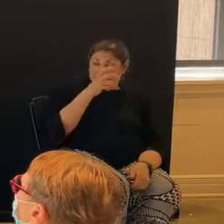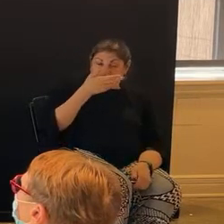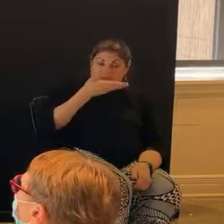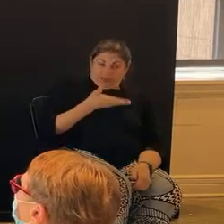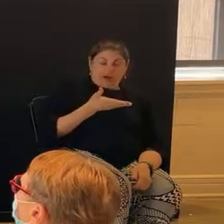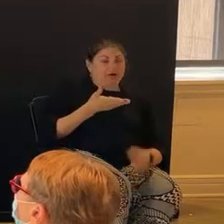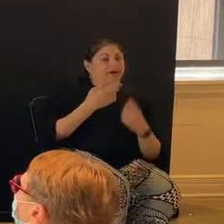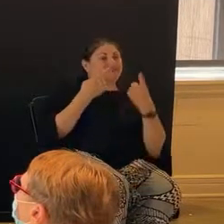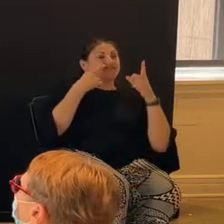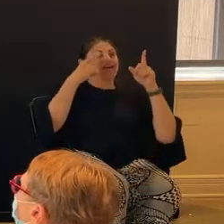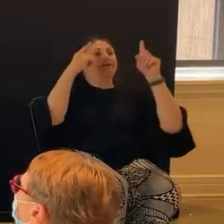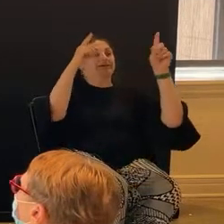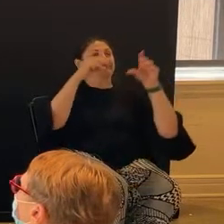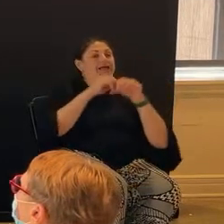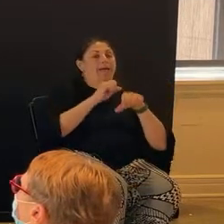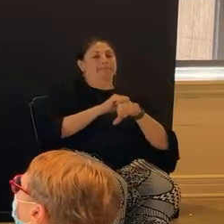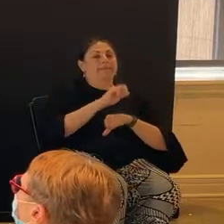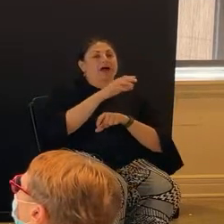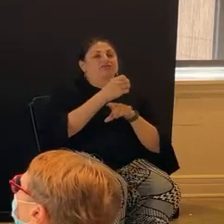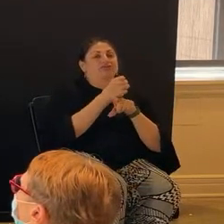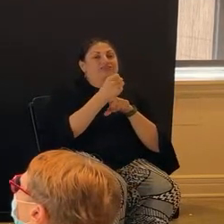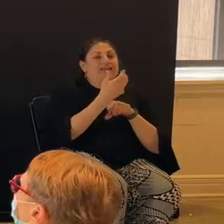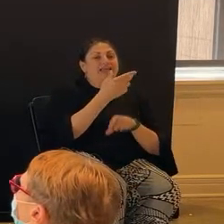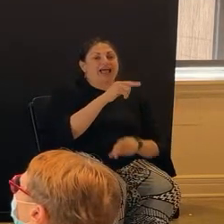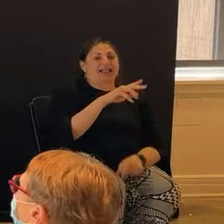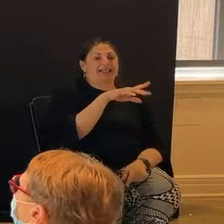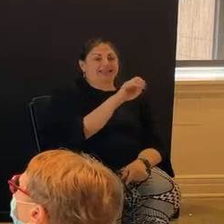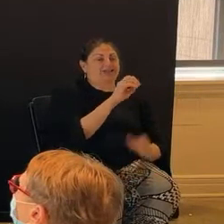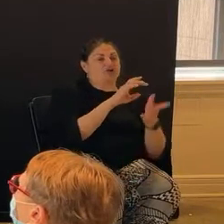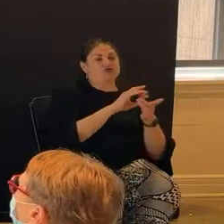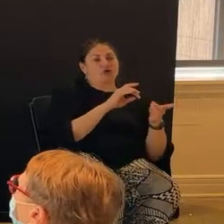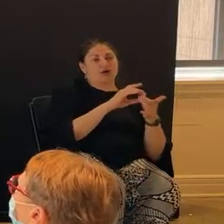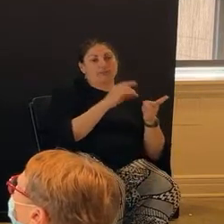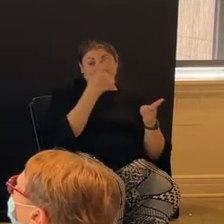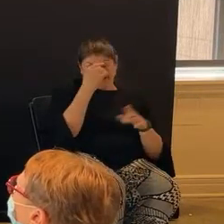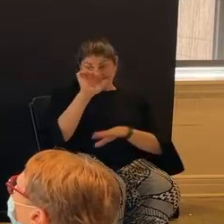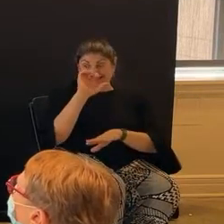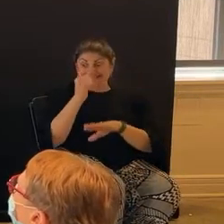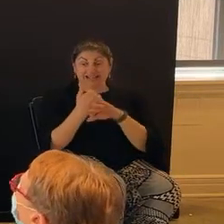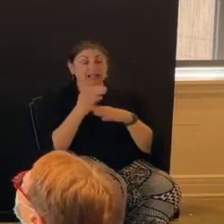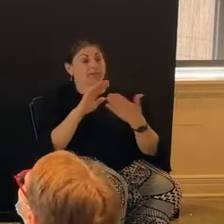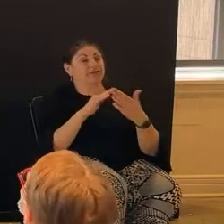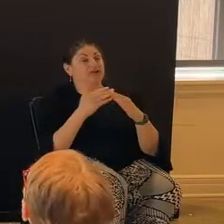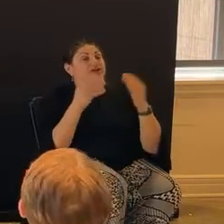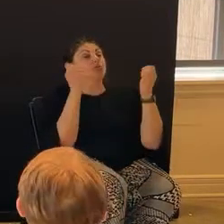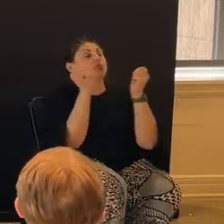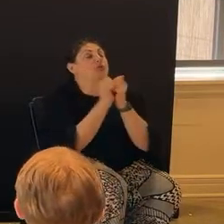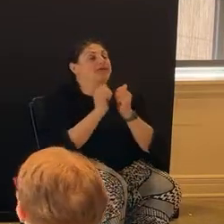in Mount St. Helens lore because they established a community there without there being any plants,